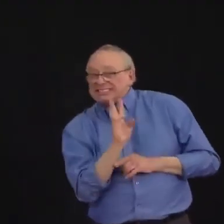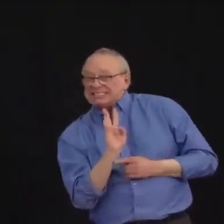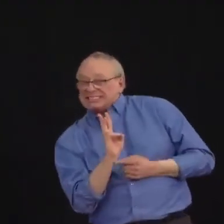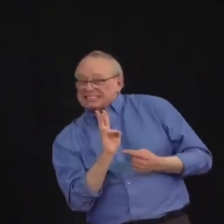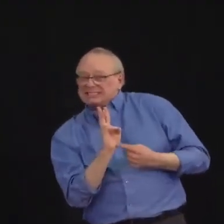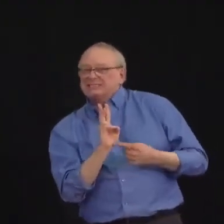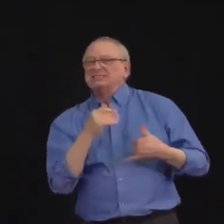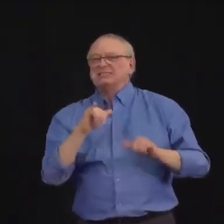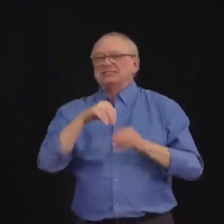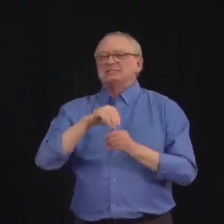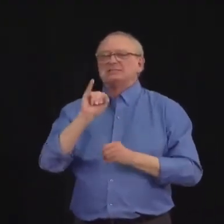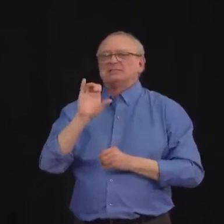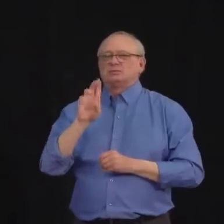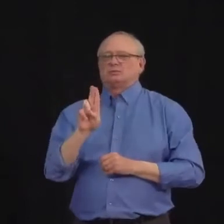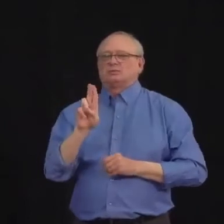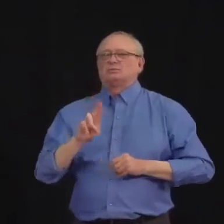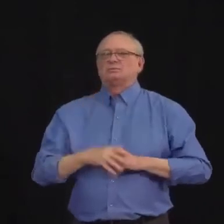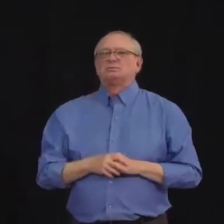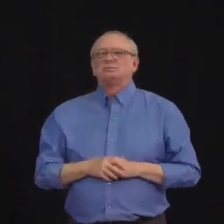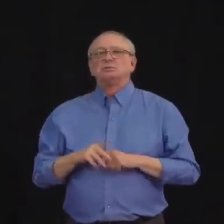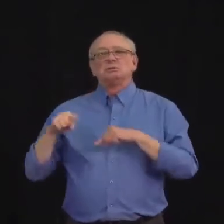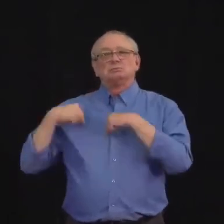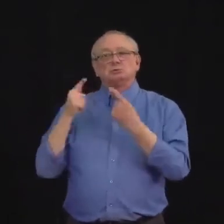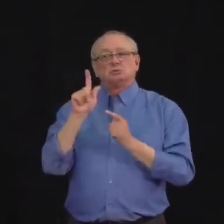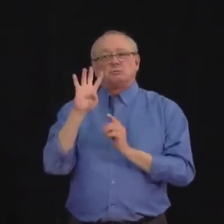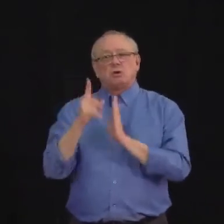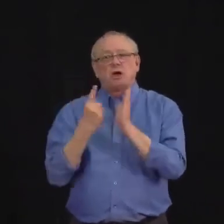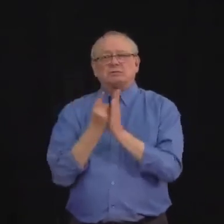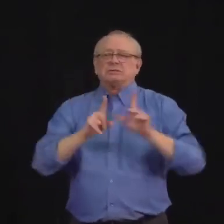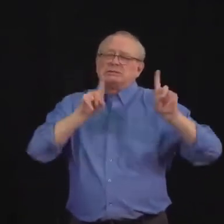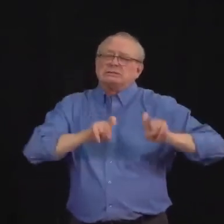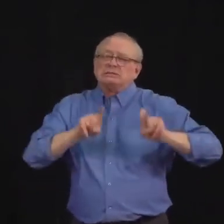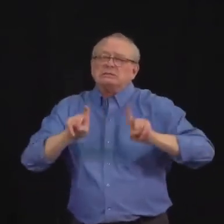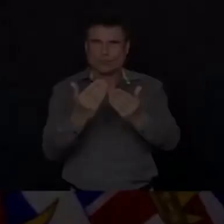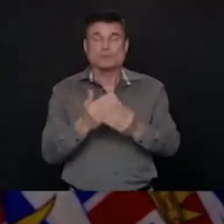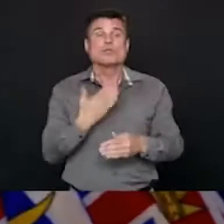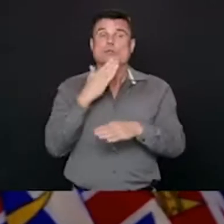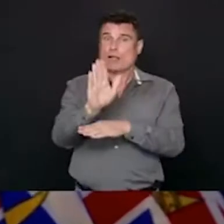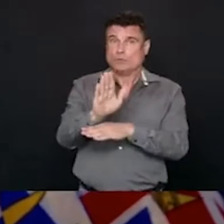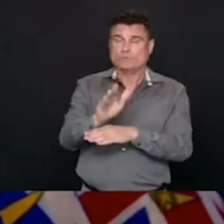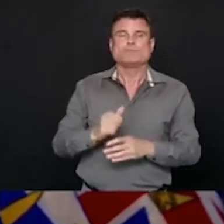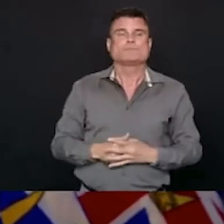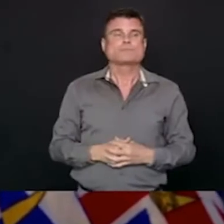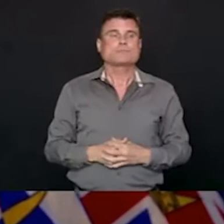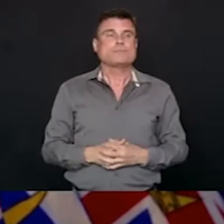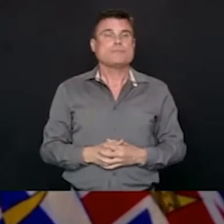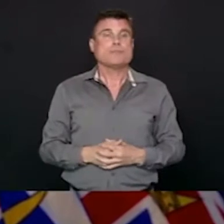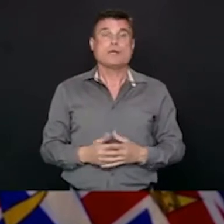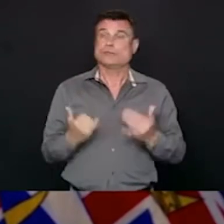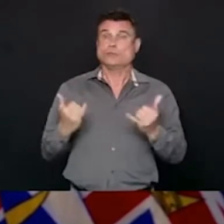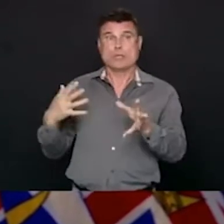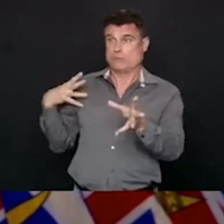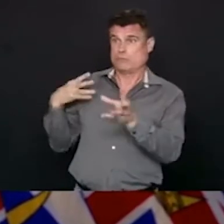hours, out of 4,017 new test results, there were 33 new cases. For our update today, we have